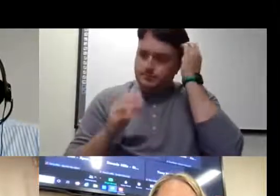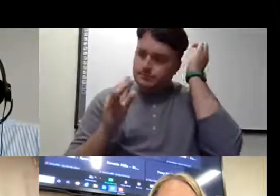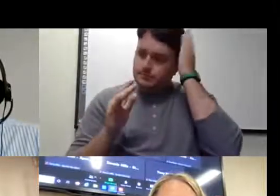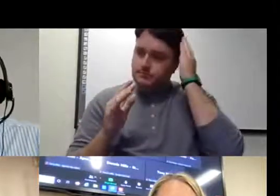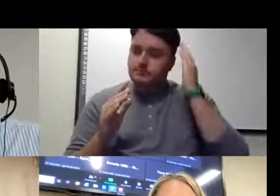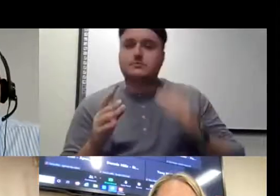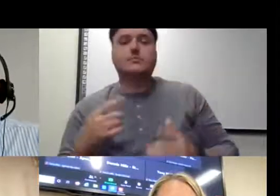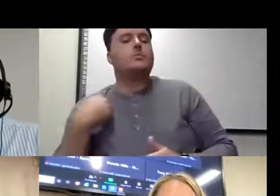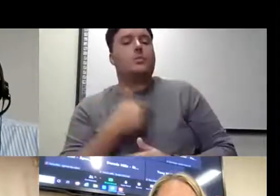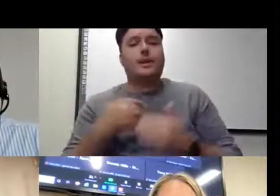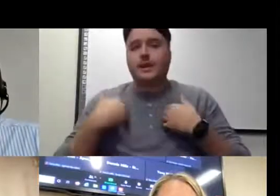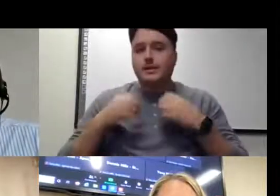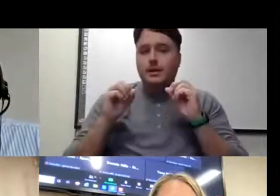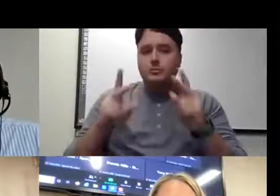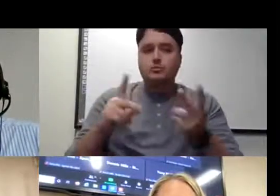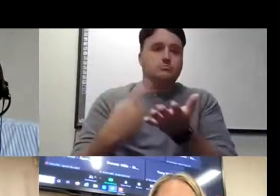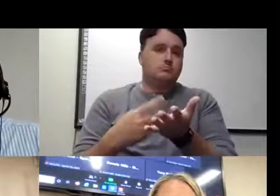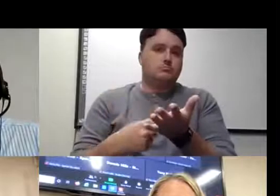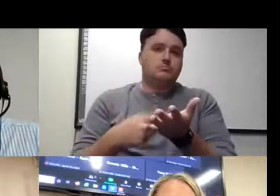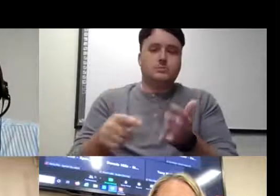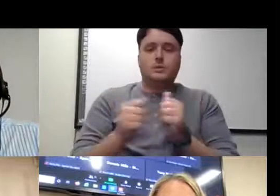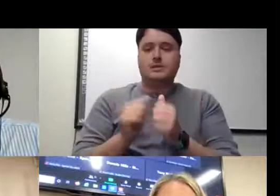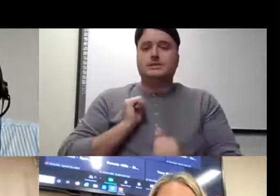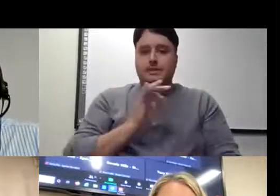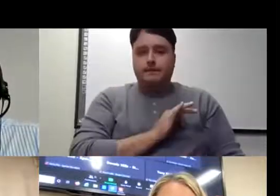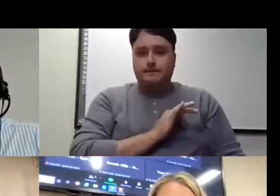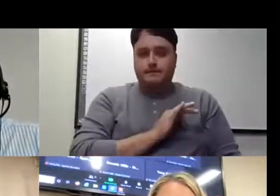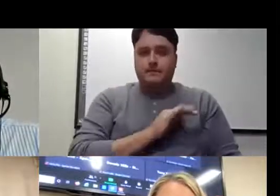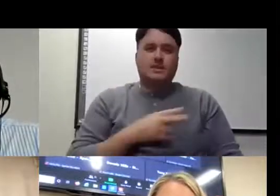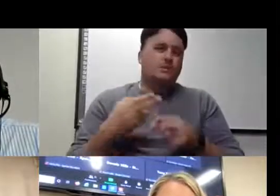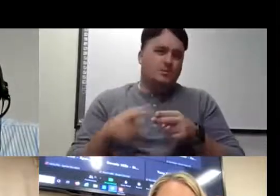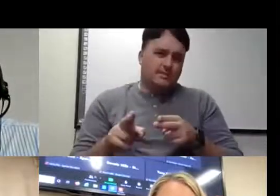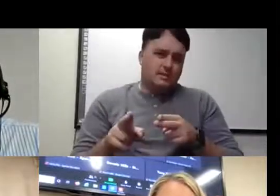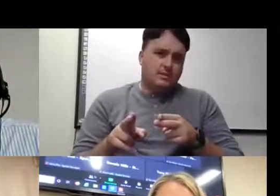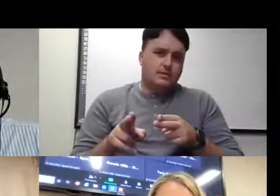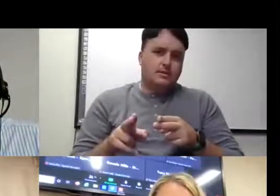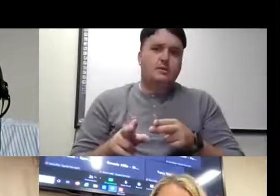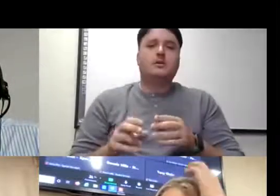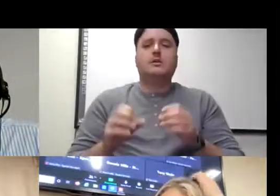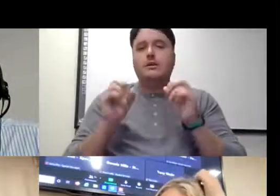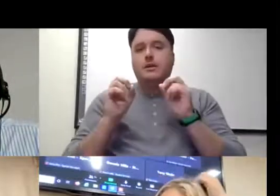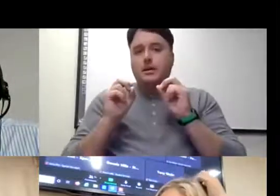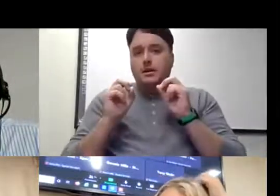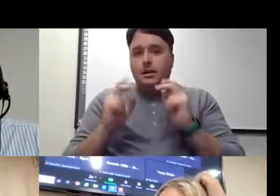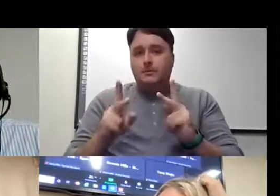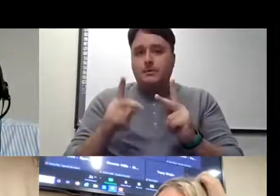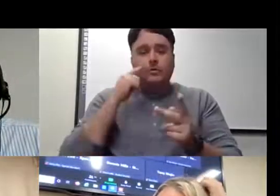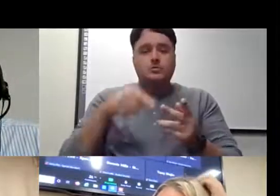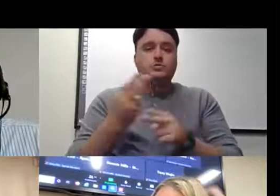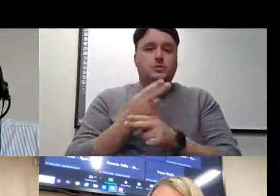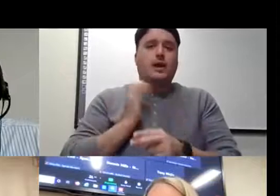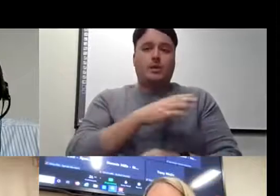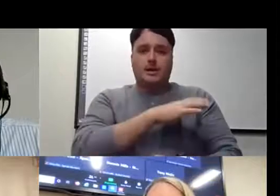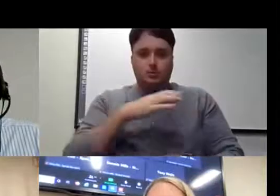We have had the opportunity to discuss it with staff briefly. We've had the opportunity to forward this to our council as well for